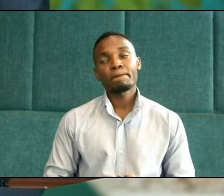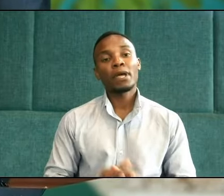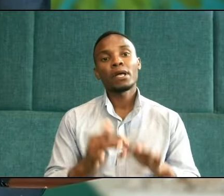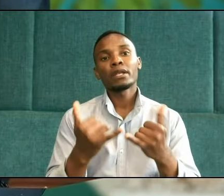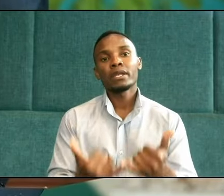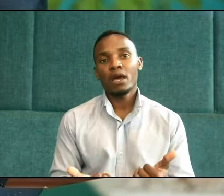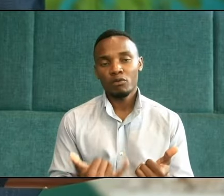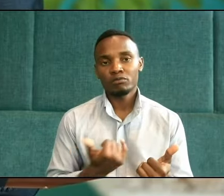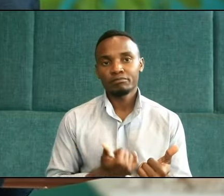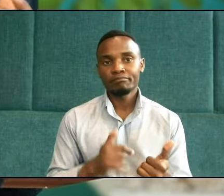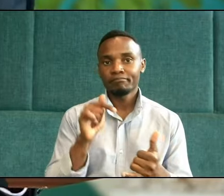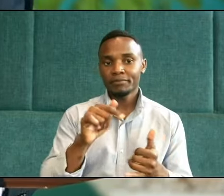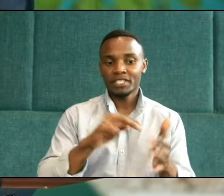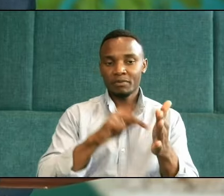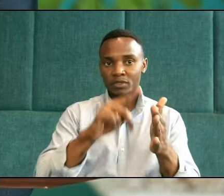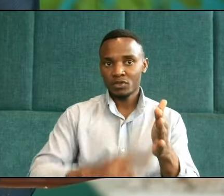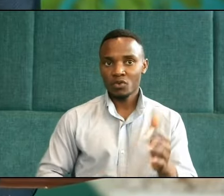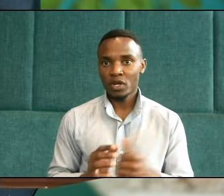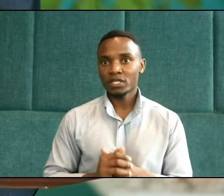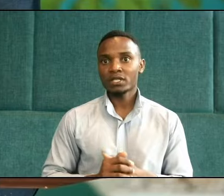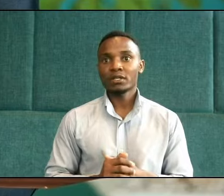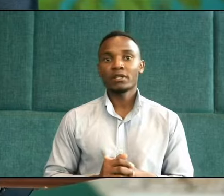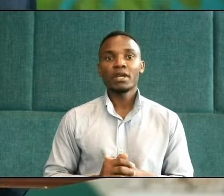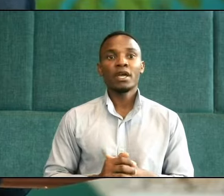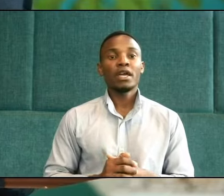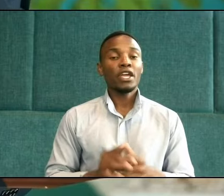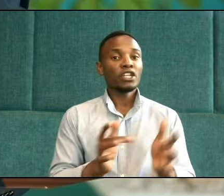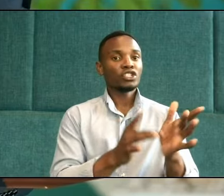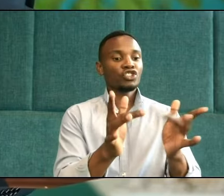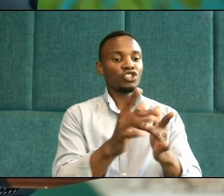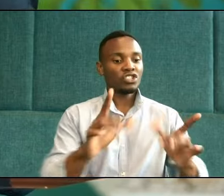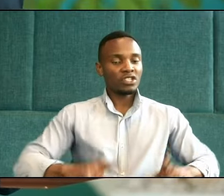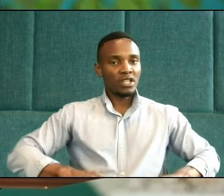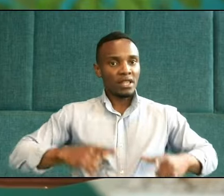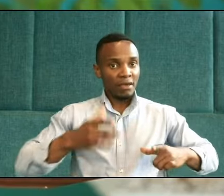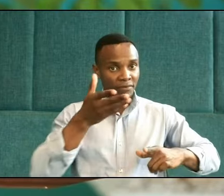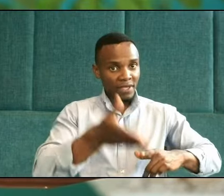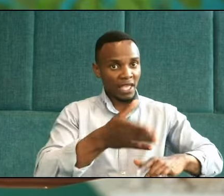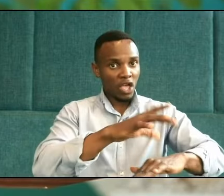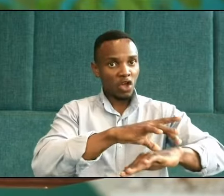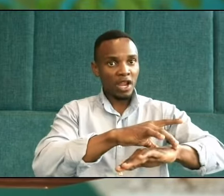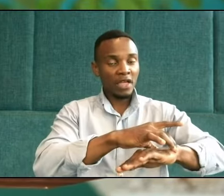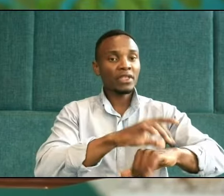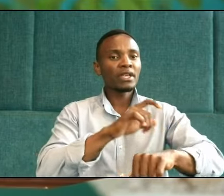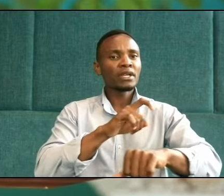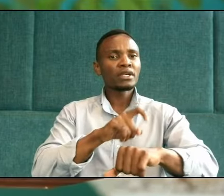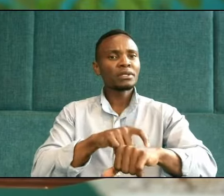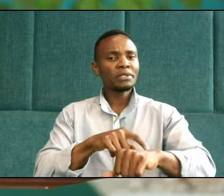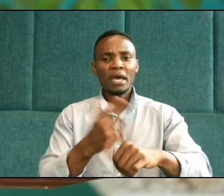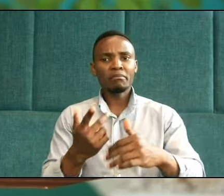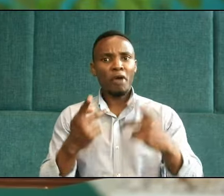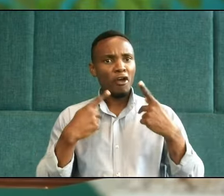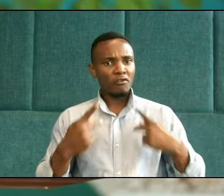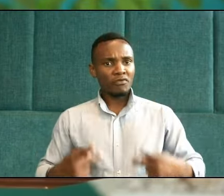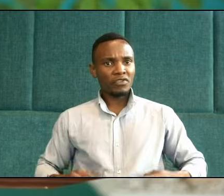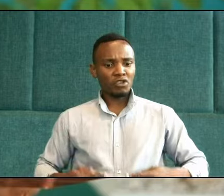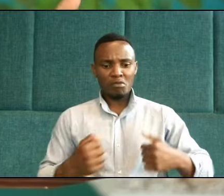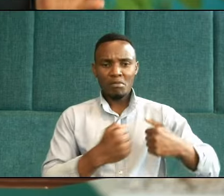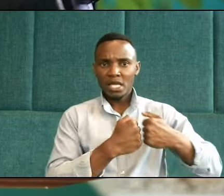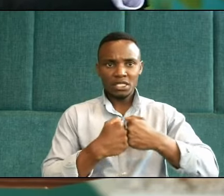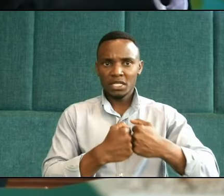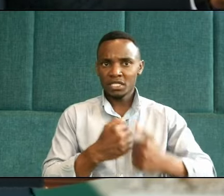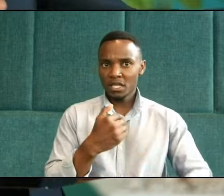mean? In his life on this earth, it means that when we have any physical challenges, we